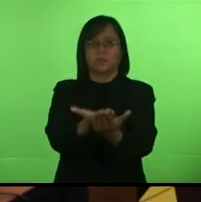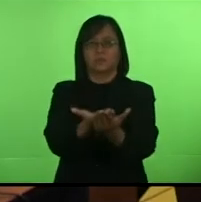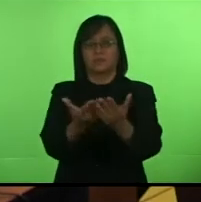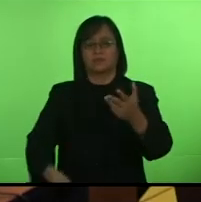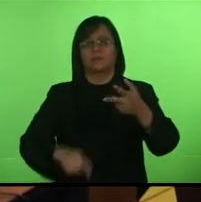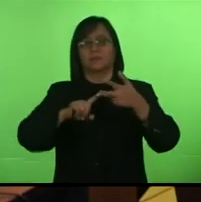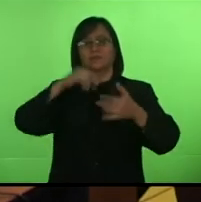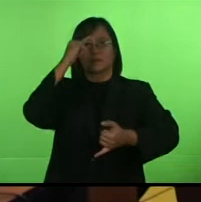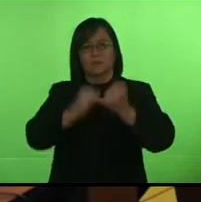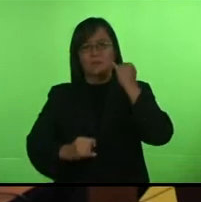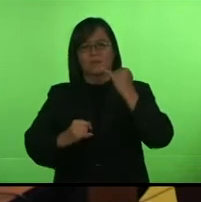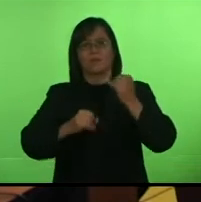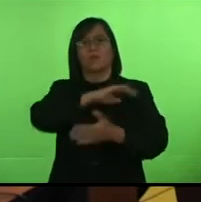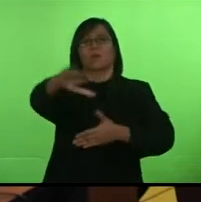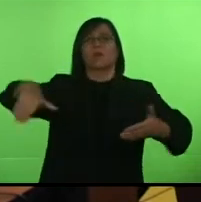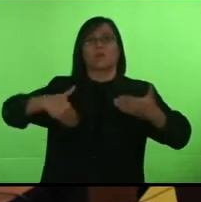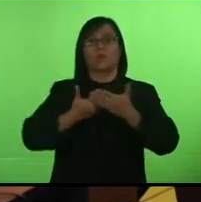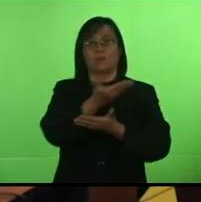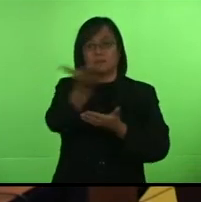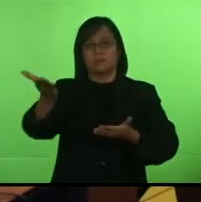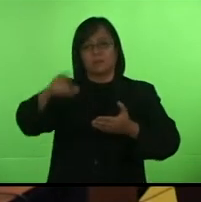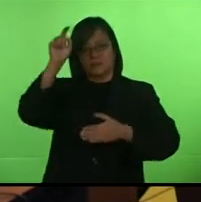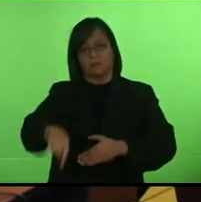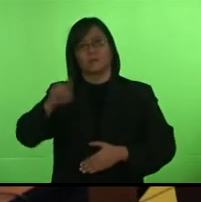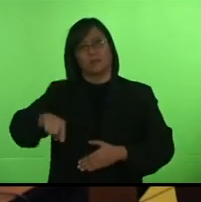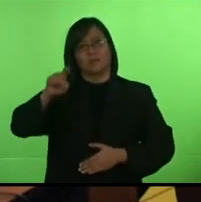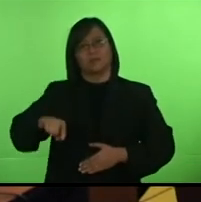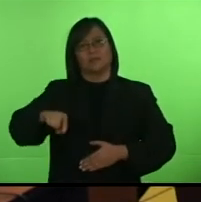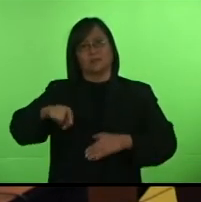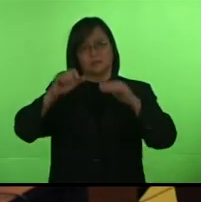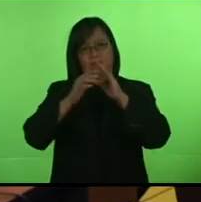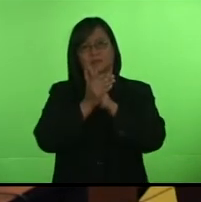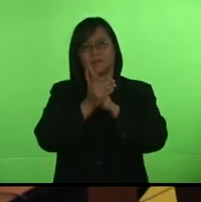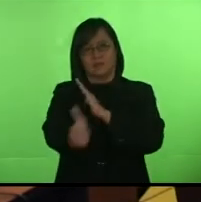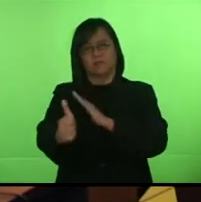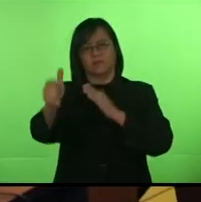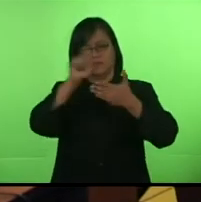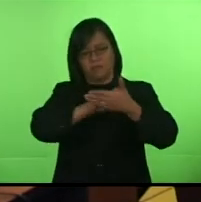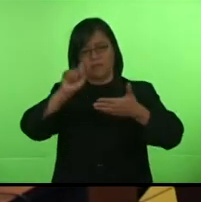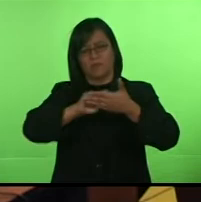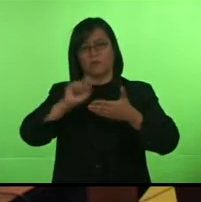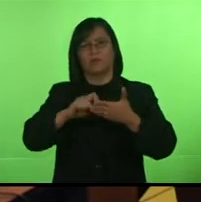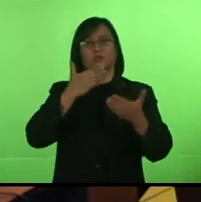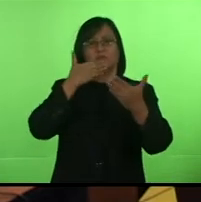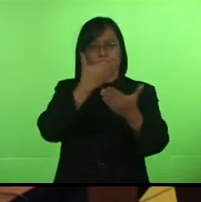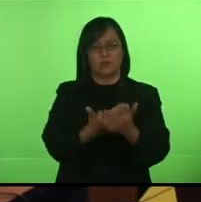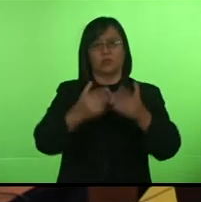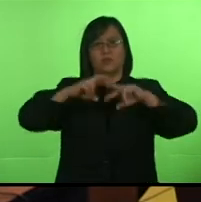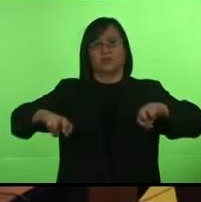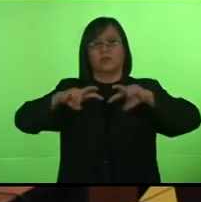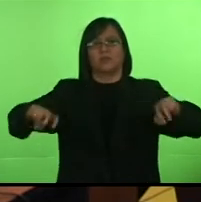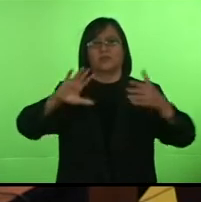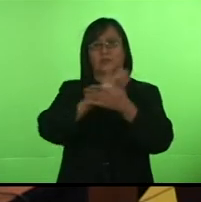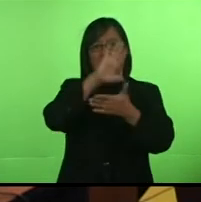research proposal. And last but not least, all of you should be able to write a properly structured and organized